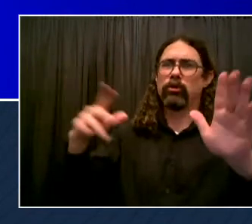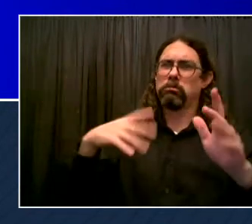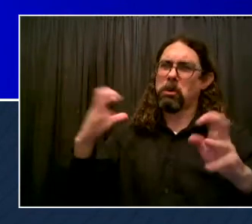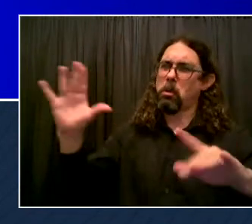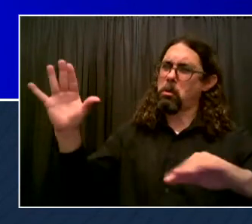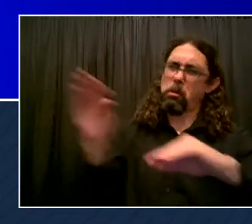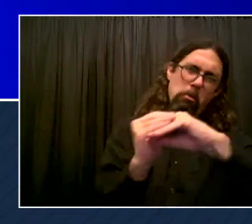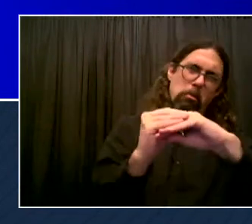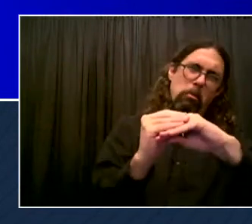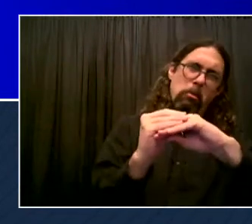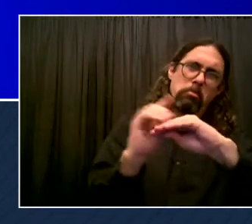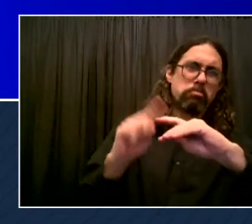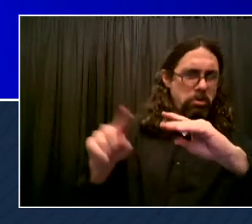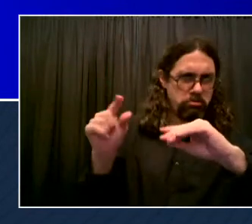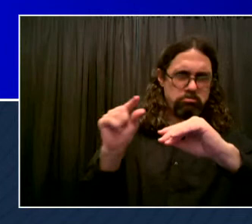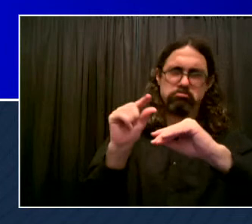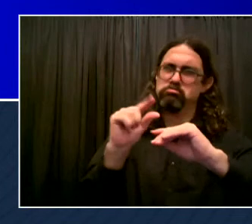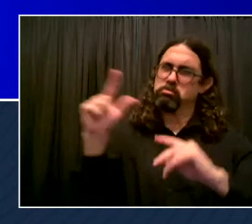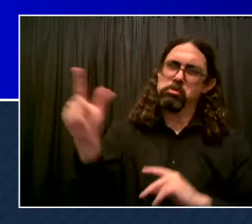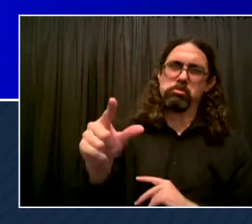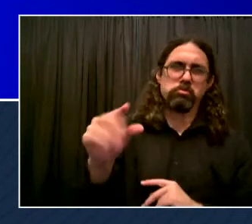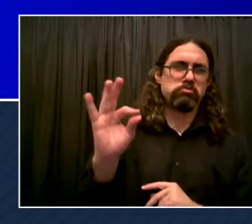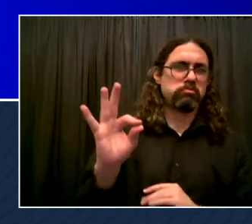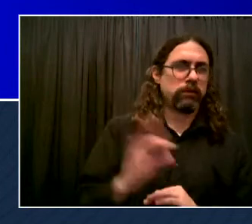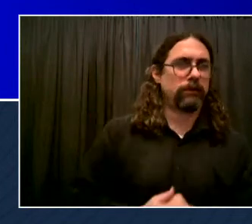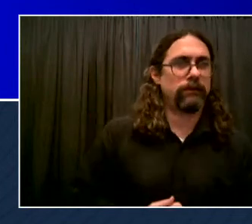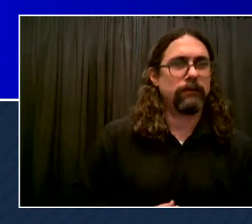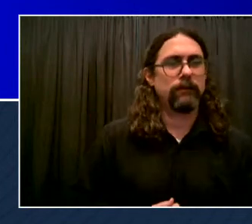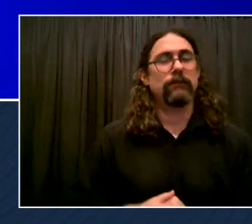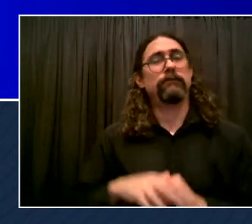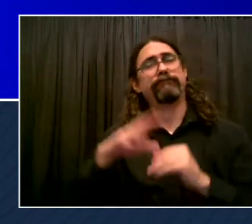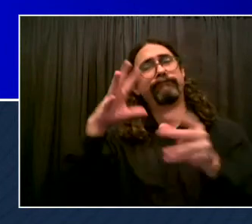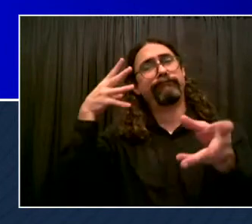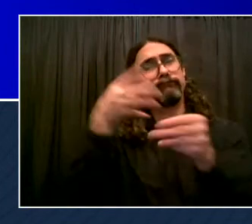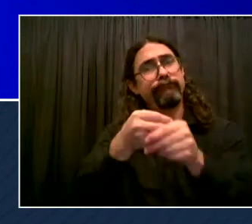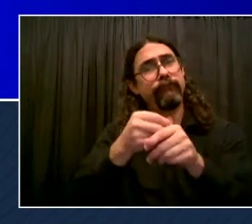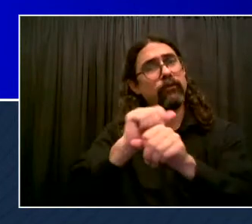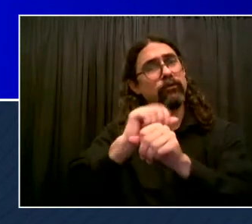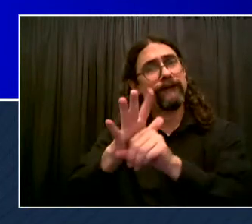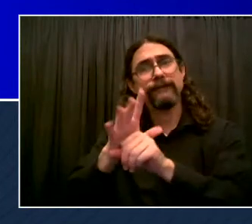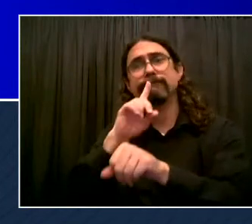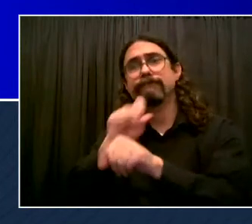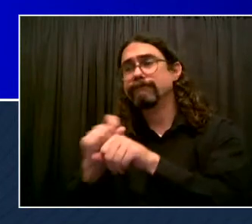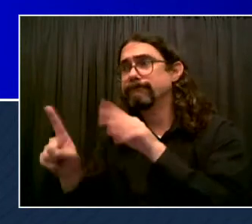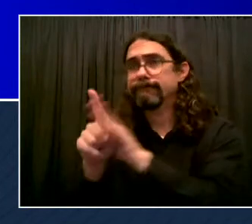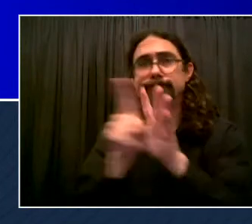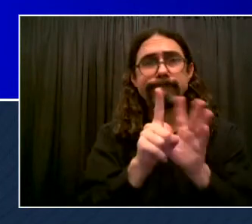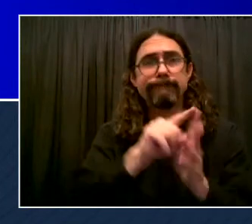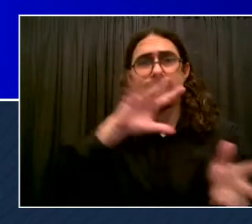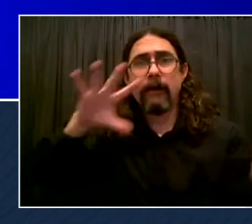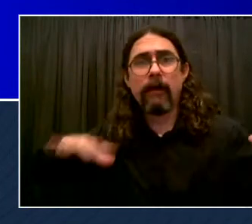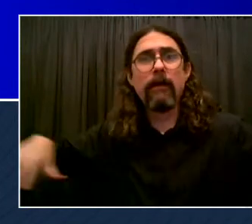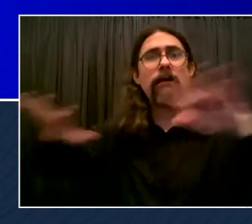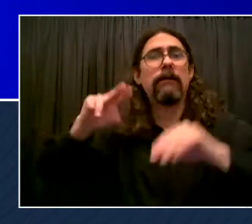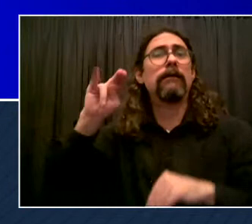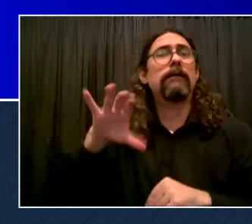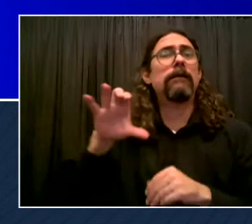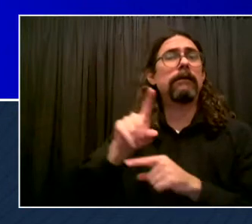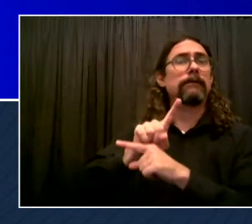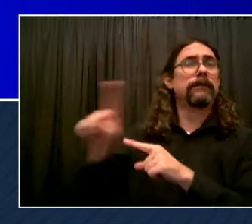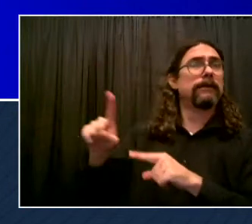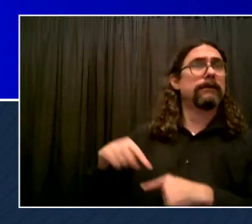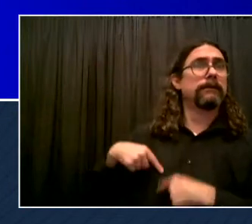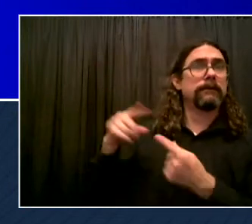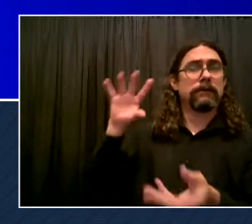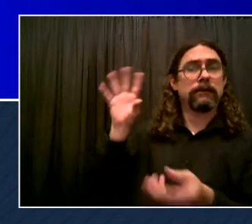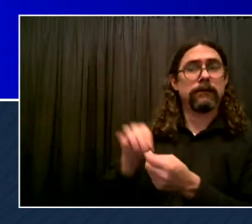ourselves. And finally, new reported cases on a 7-day average. Today's report 698 cases.